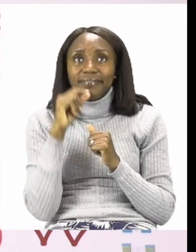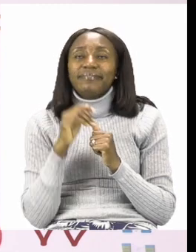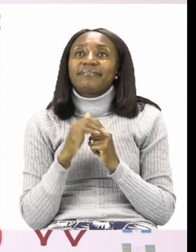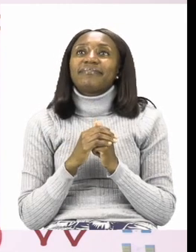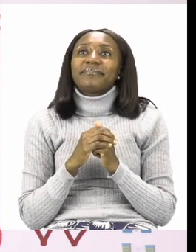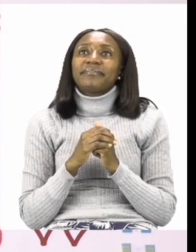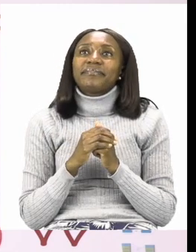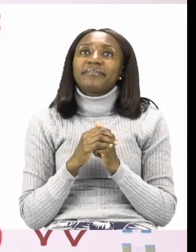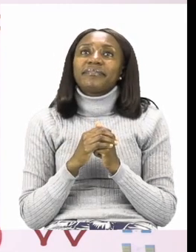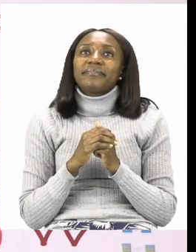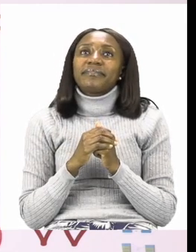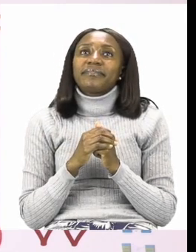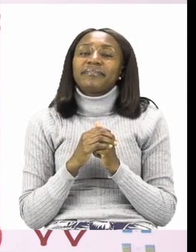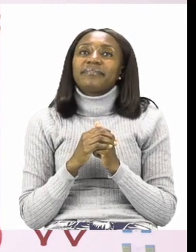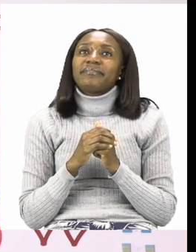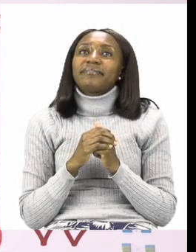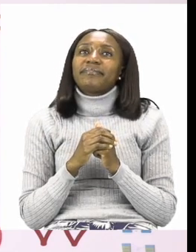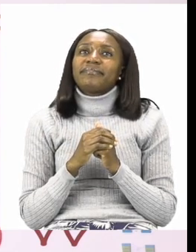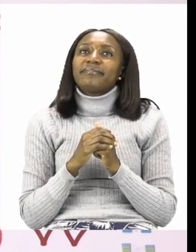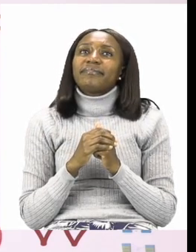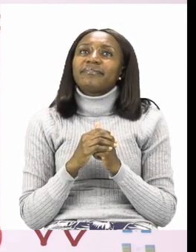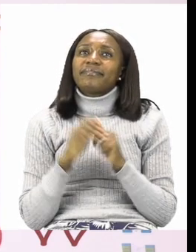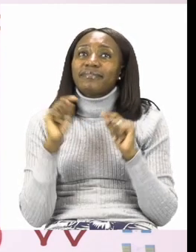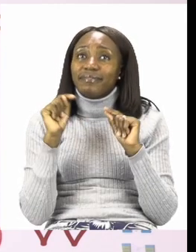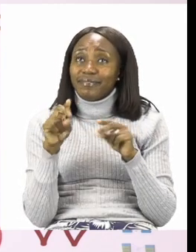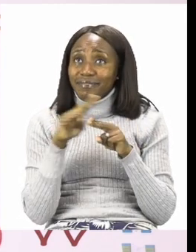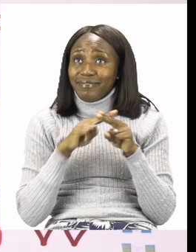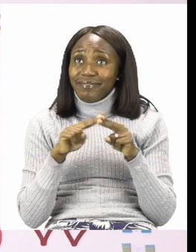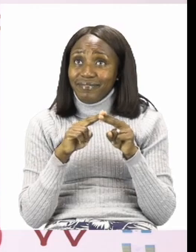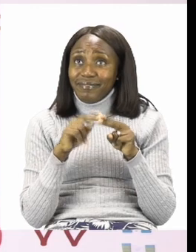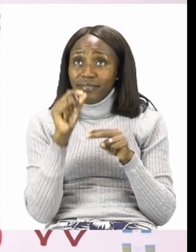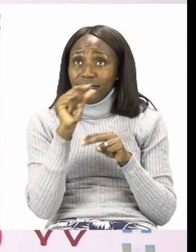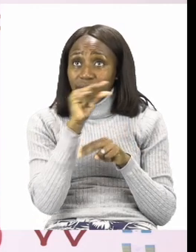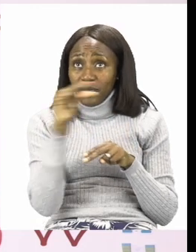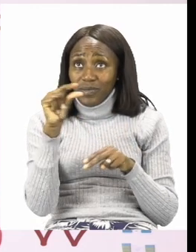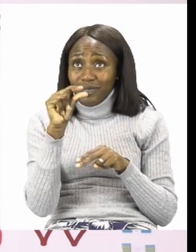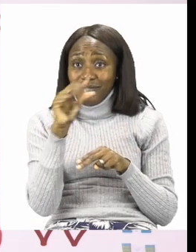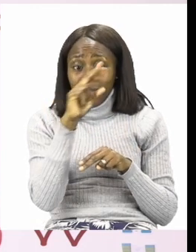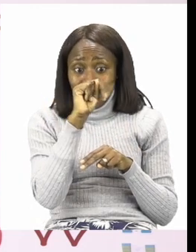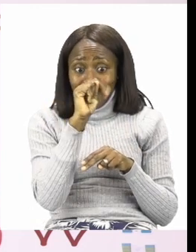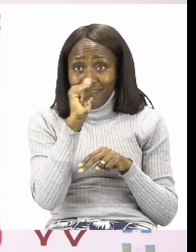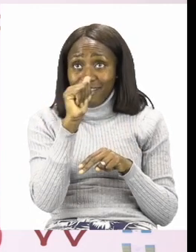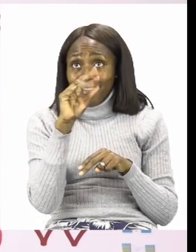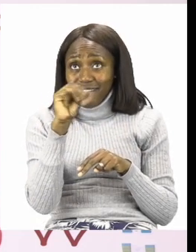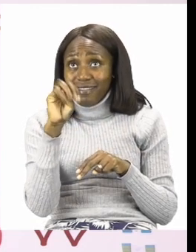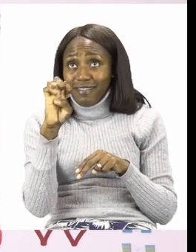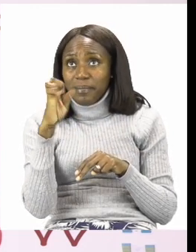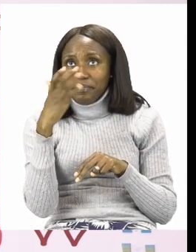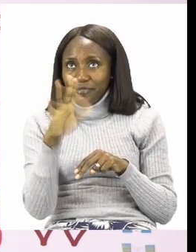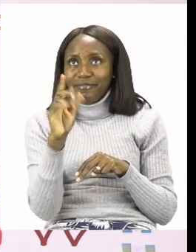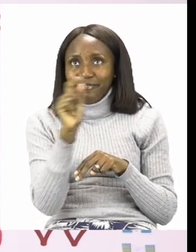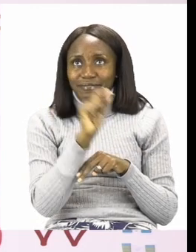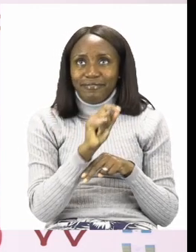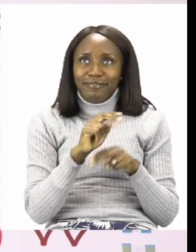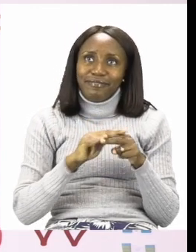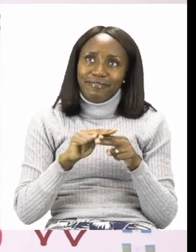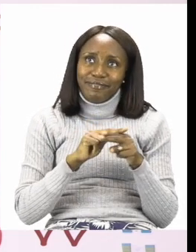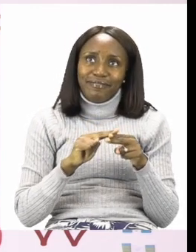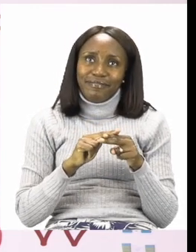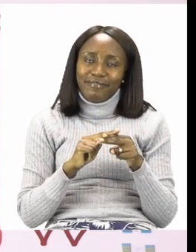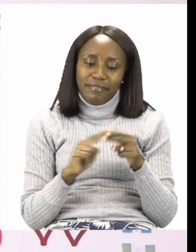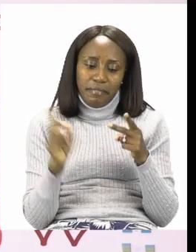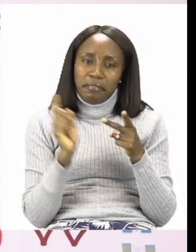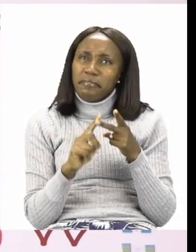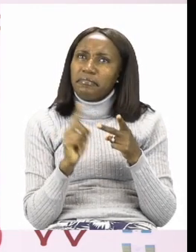there. So now I have used my first word. Let's go to